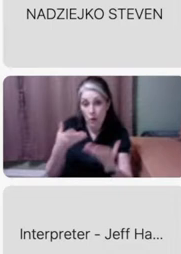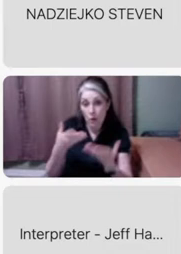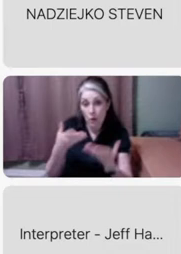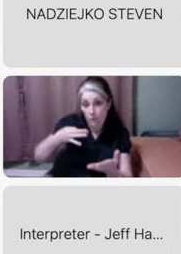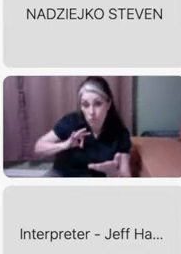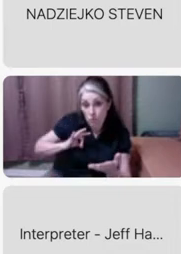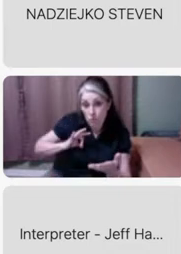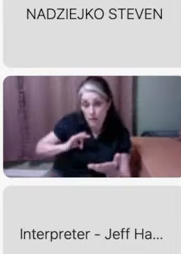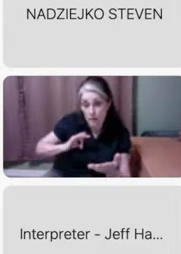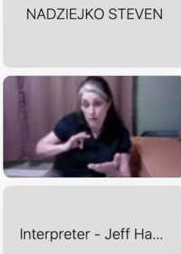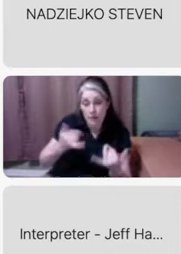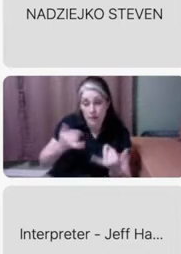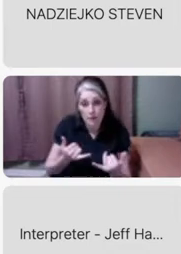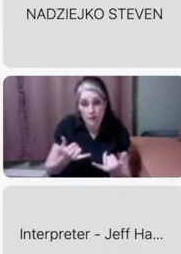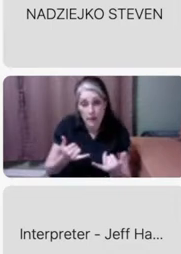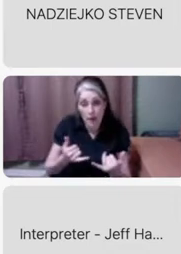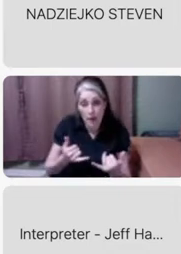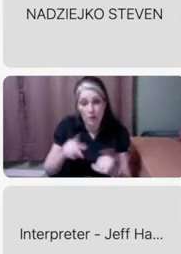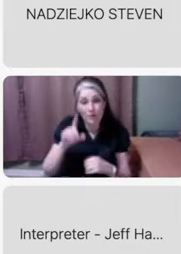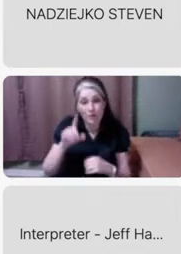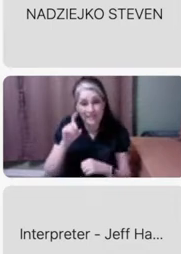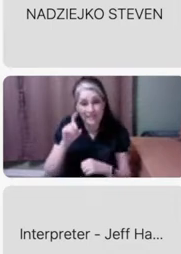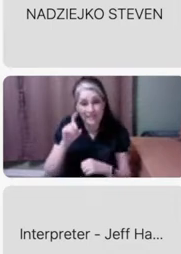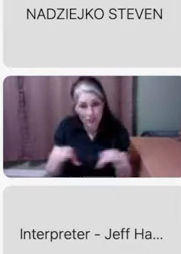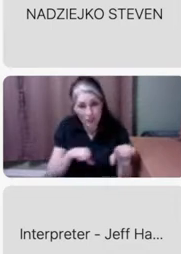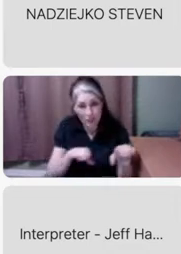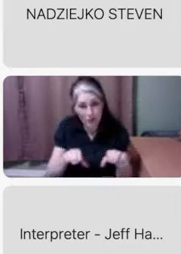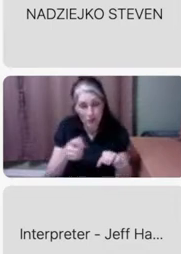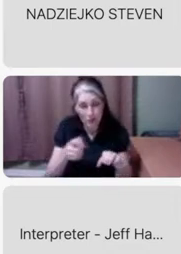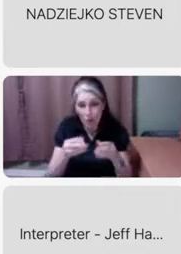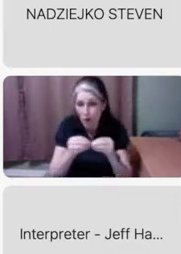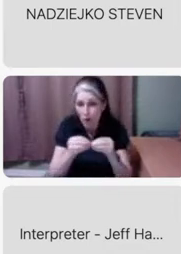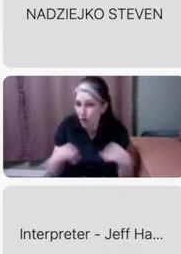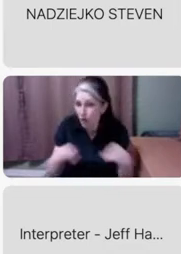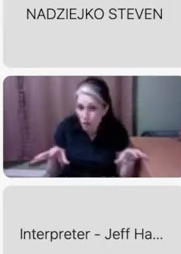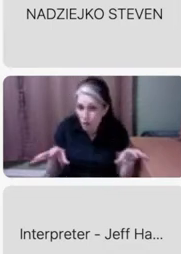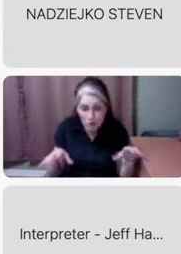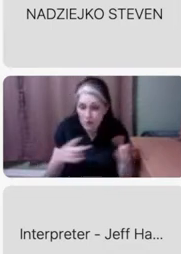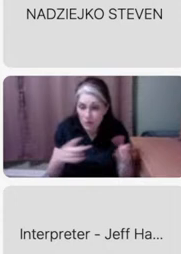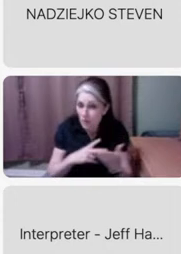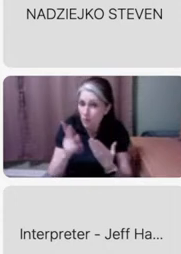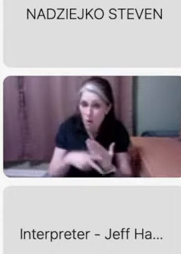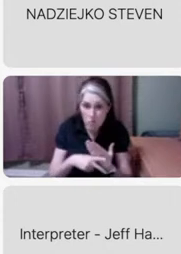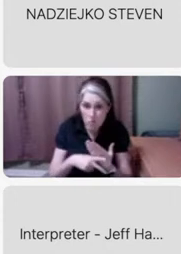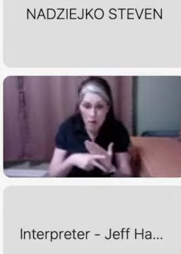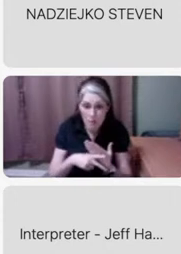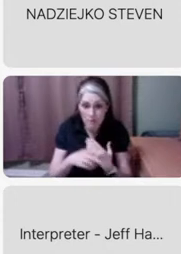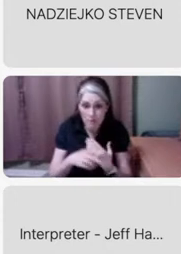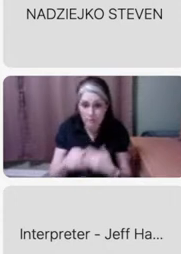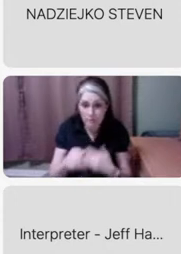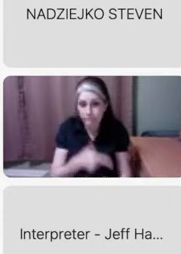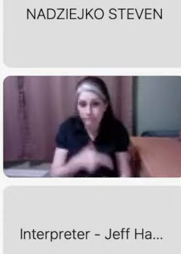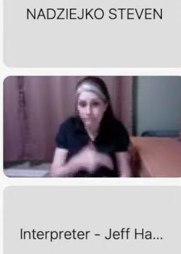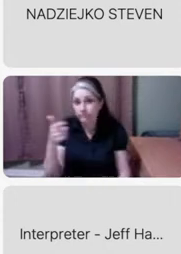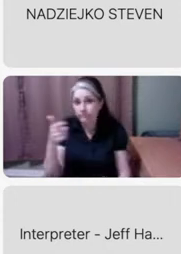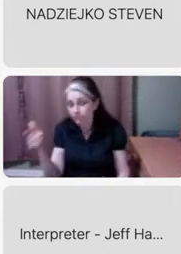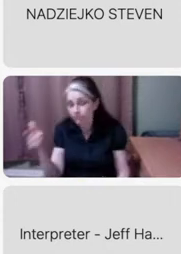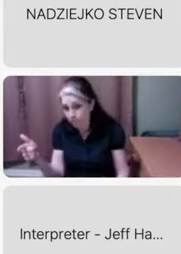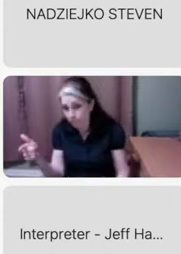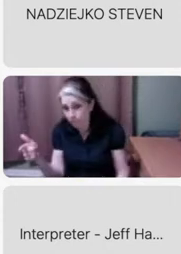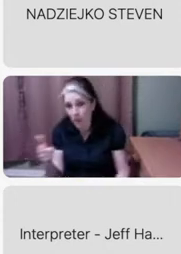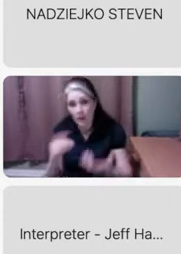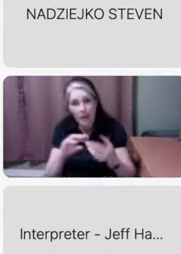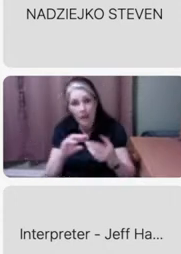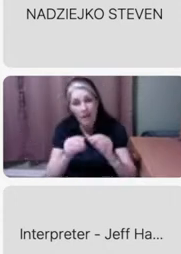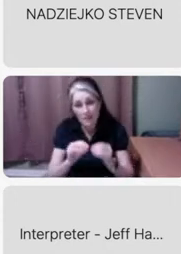overdue and otherwise we're going to lose this program so i'm going to pass this over just as it just says numbers on it but at least it gives you